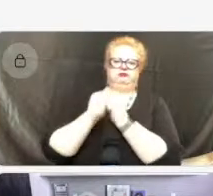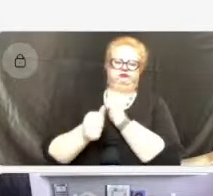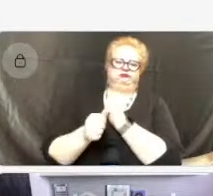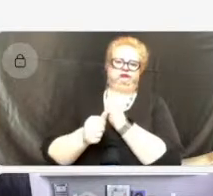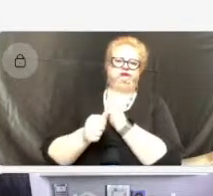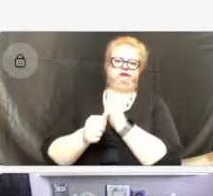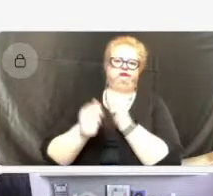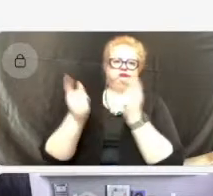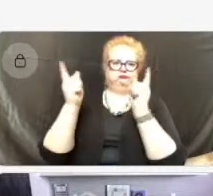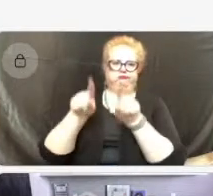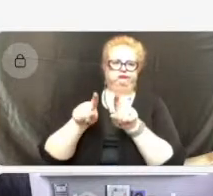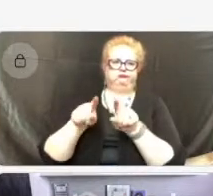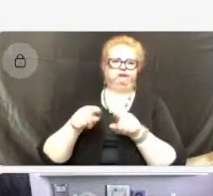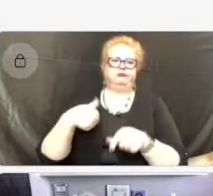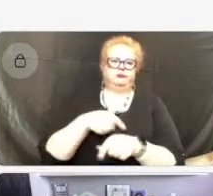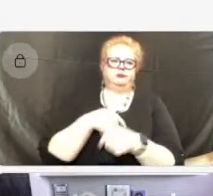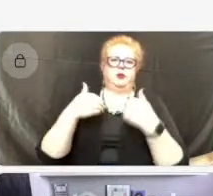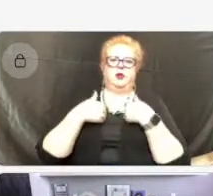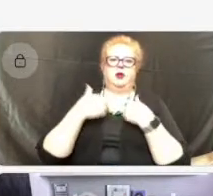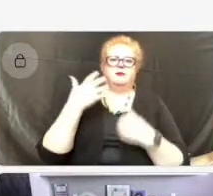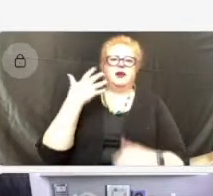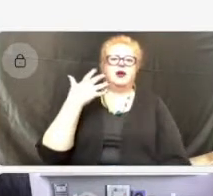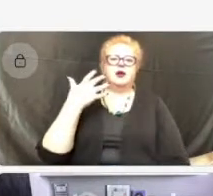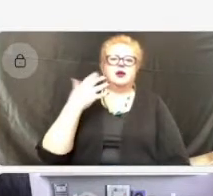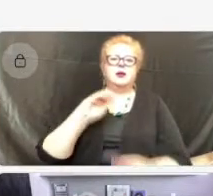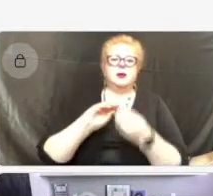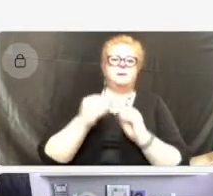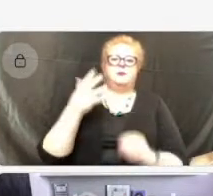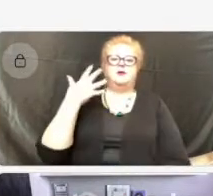think we'll go to 5 and 5.1 now.